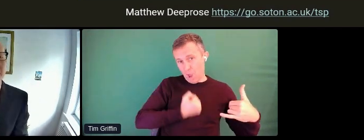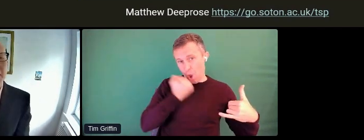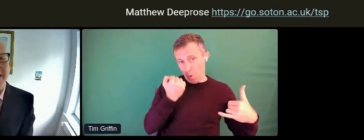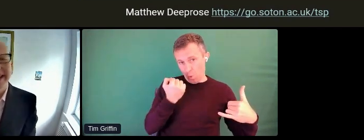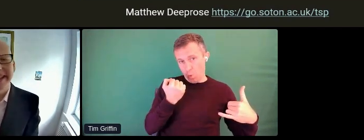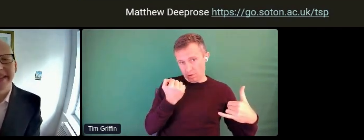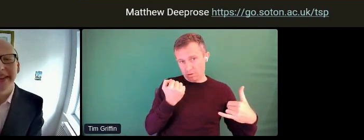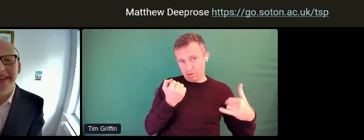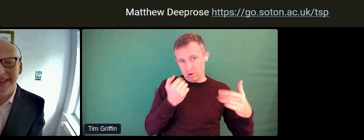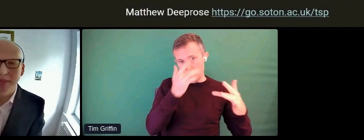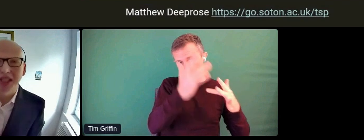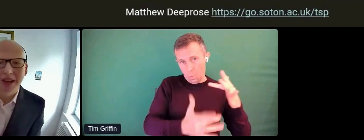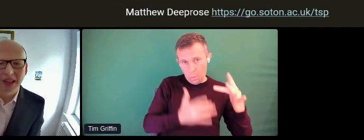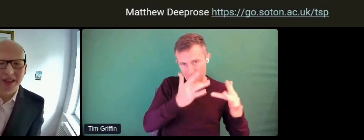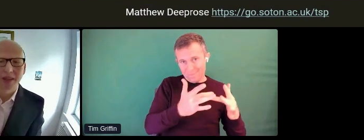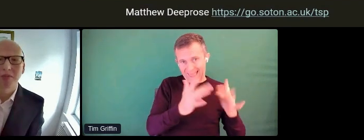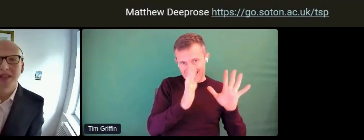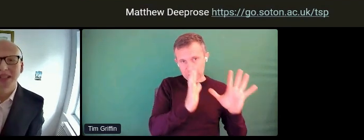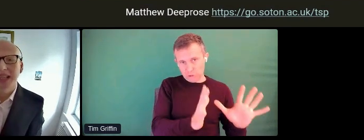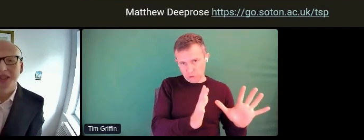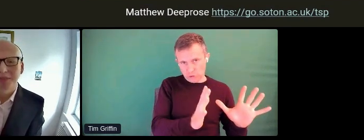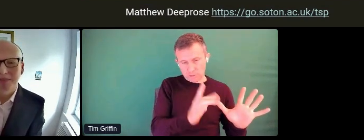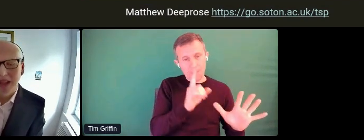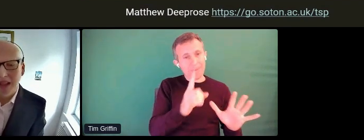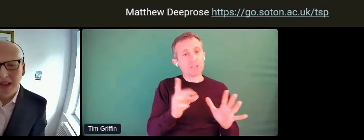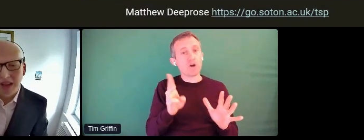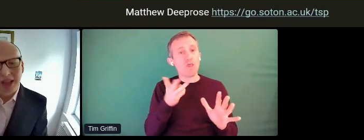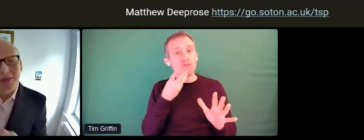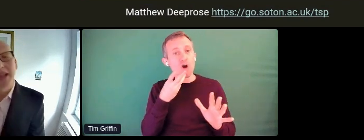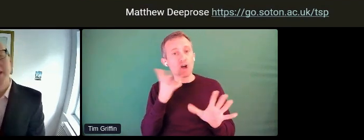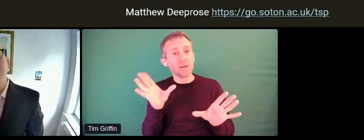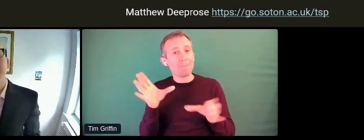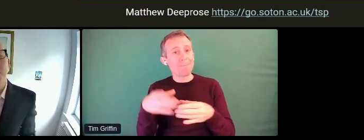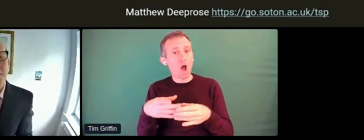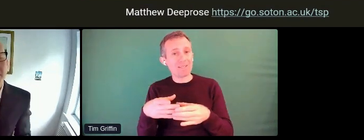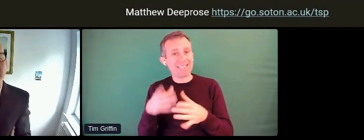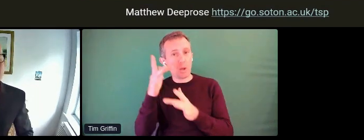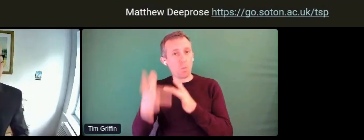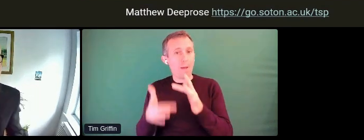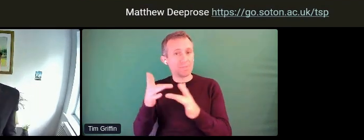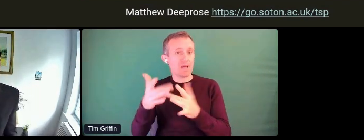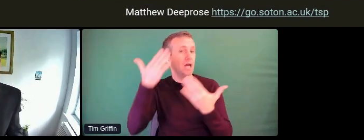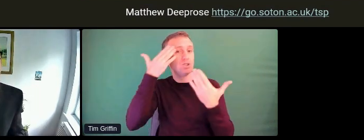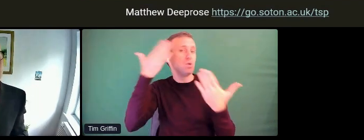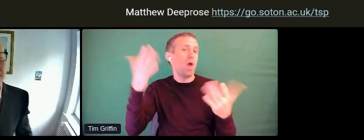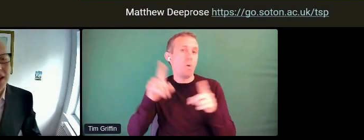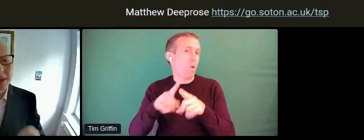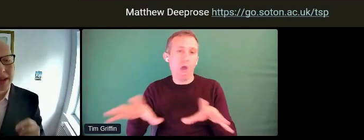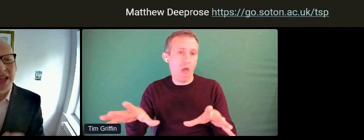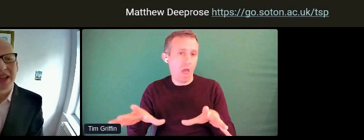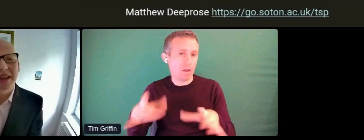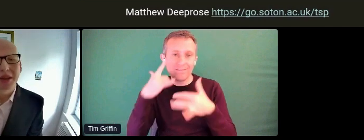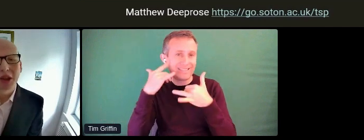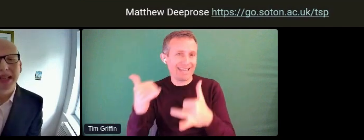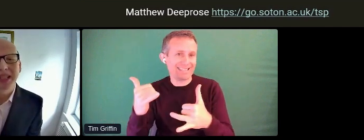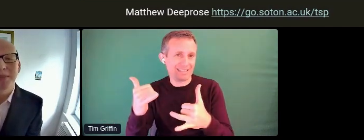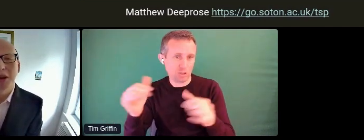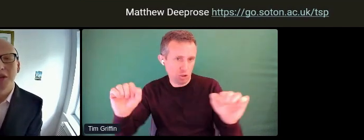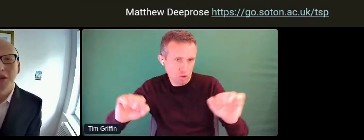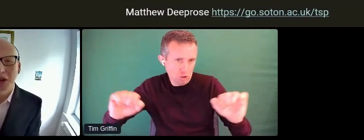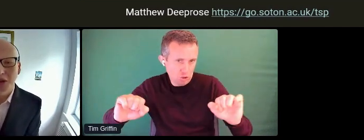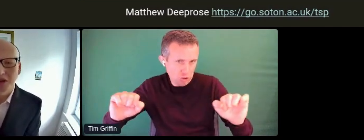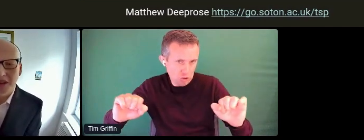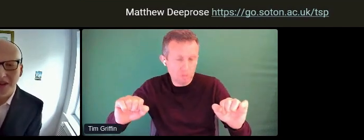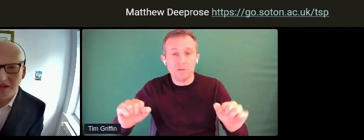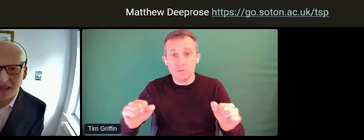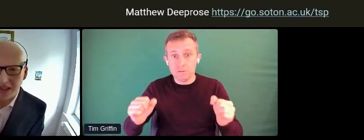tested the third-party sites that I'll be sharing in this presentation. Now, I've got links on the support site to both of these tools. I'm going to give you a quick